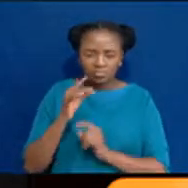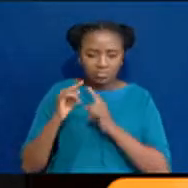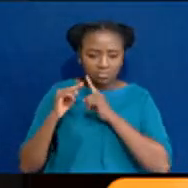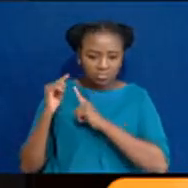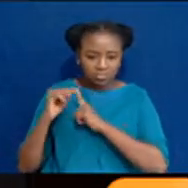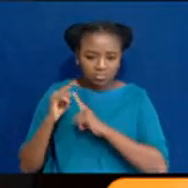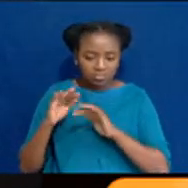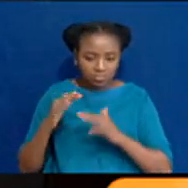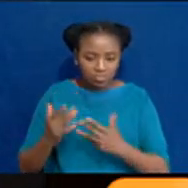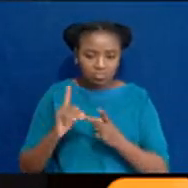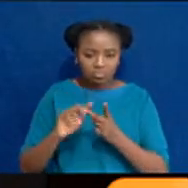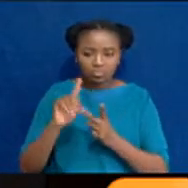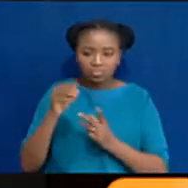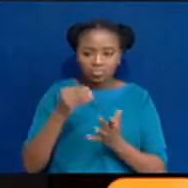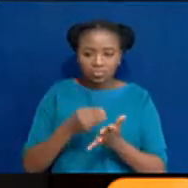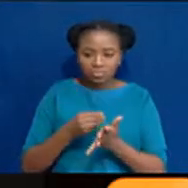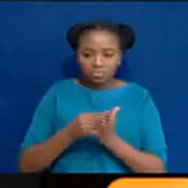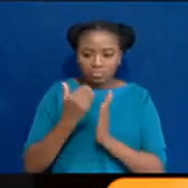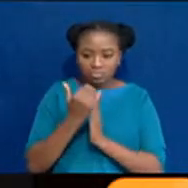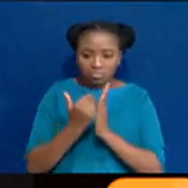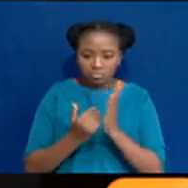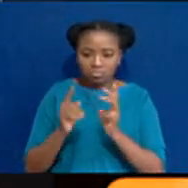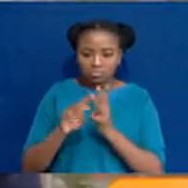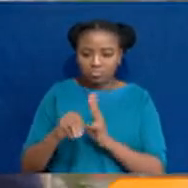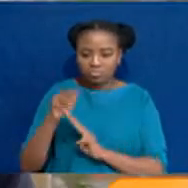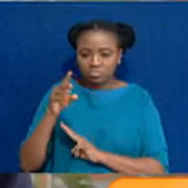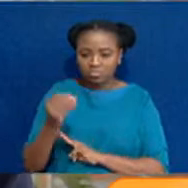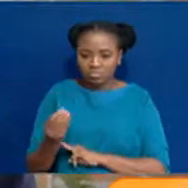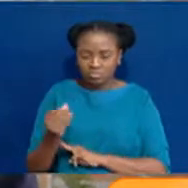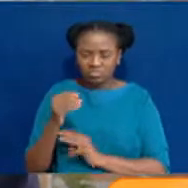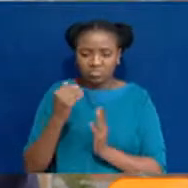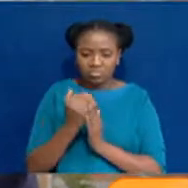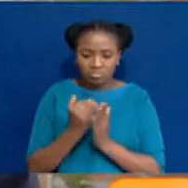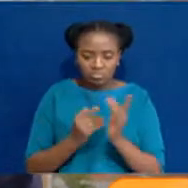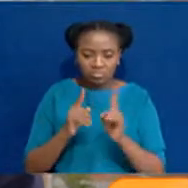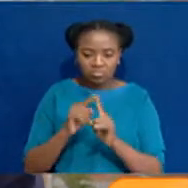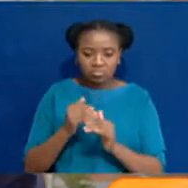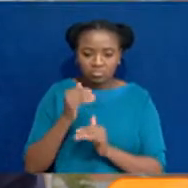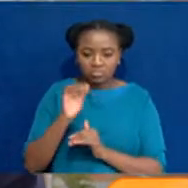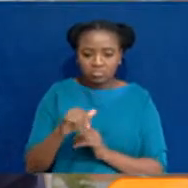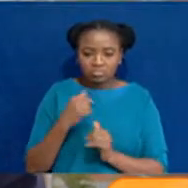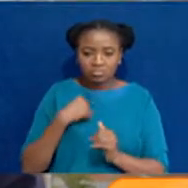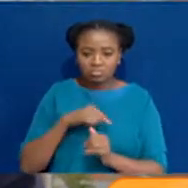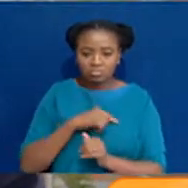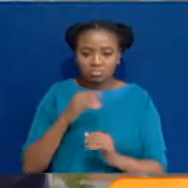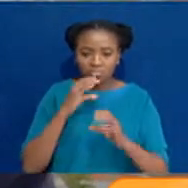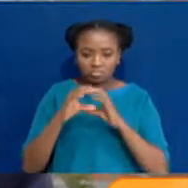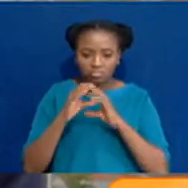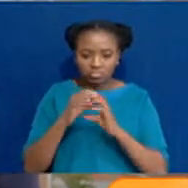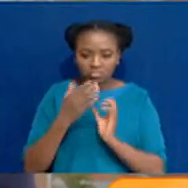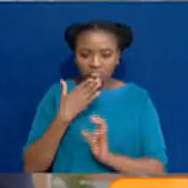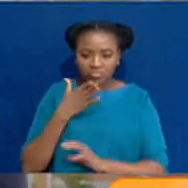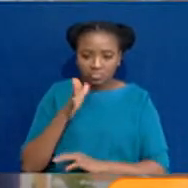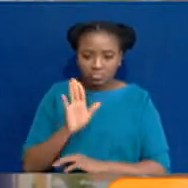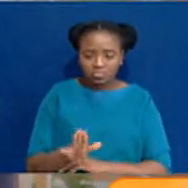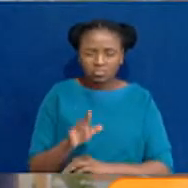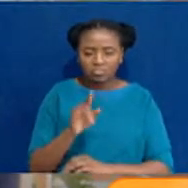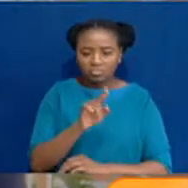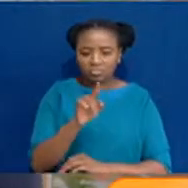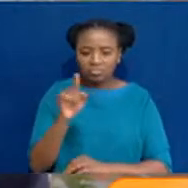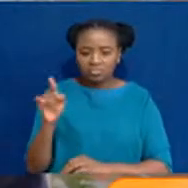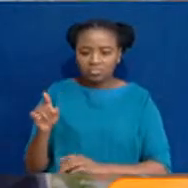your financial statements, your credit profile and your M-Pesa statements. Then we communicate the feedback to you